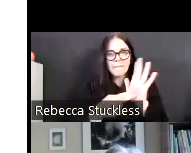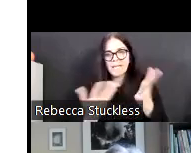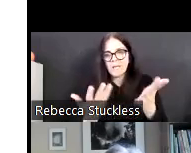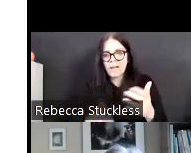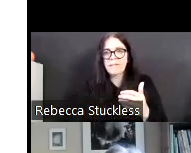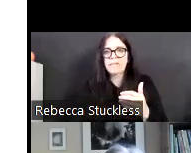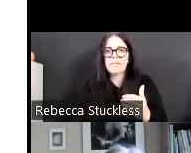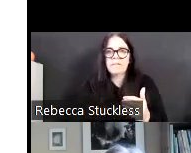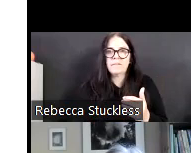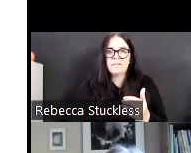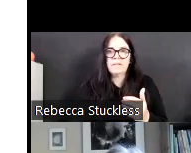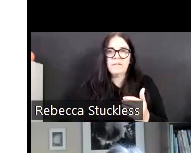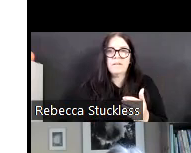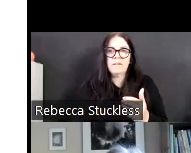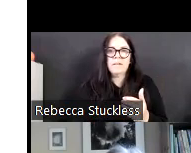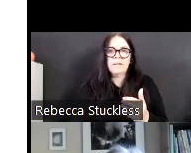the scores mean for you.